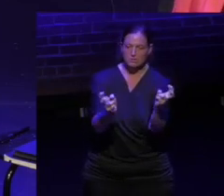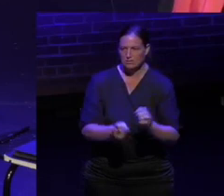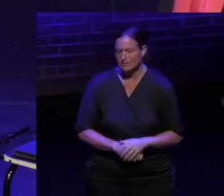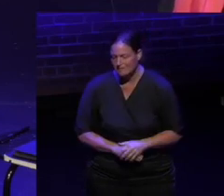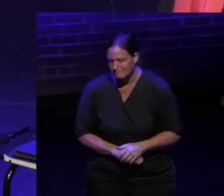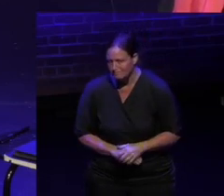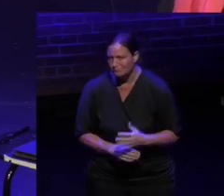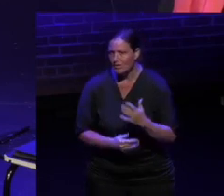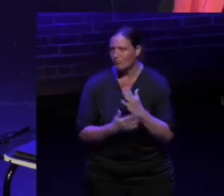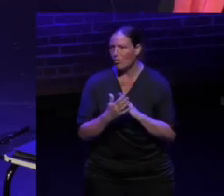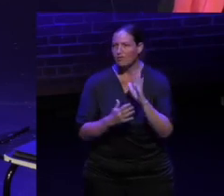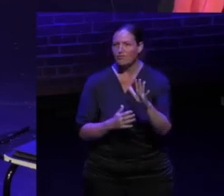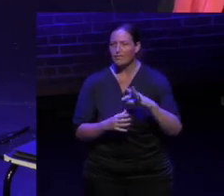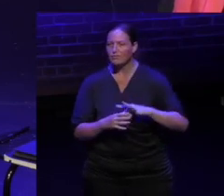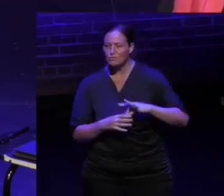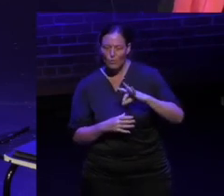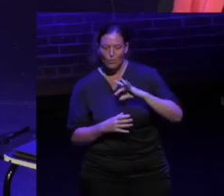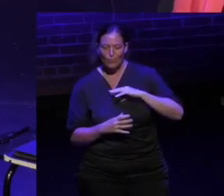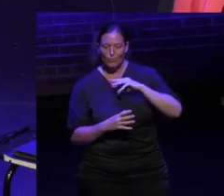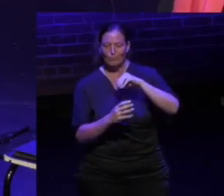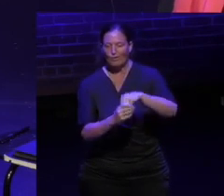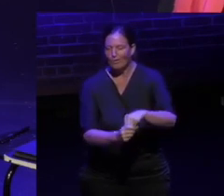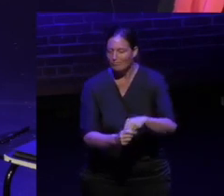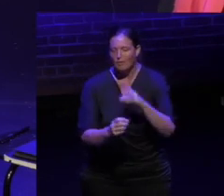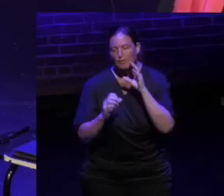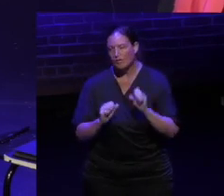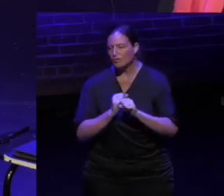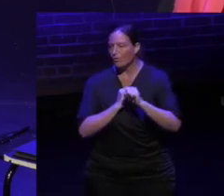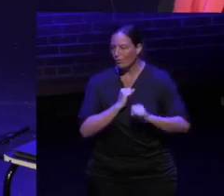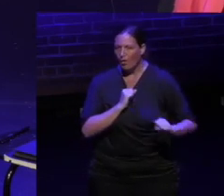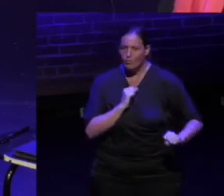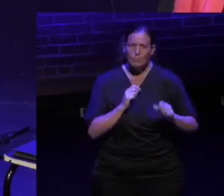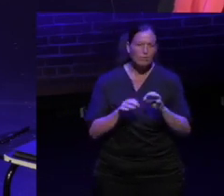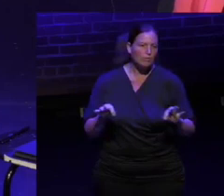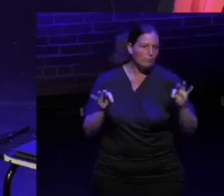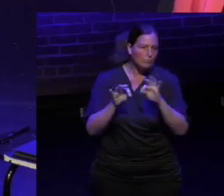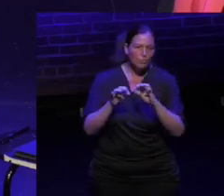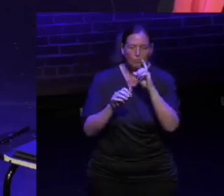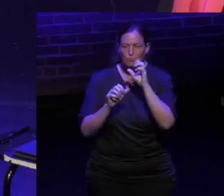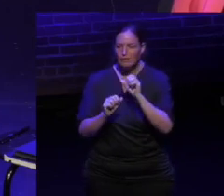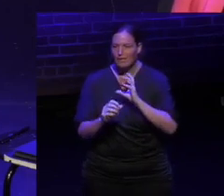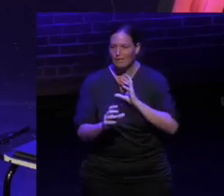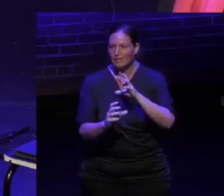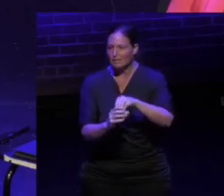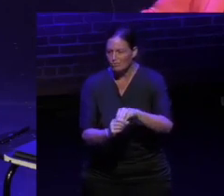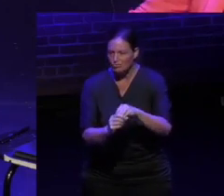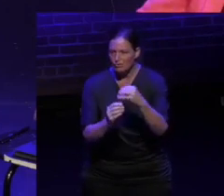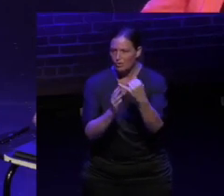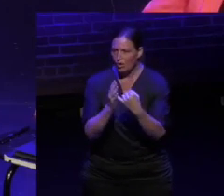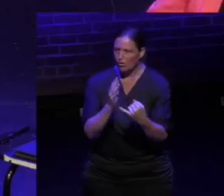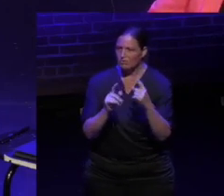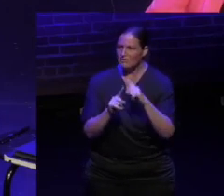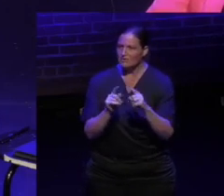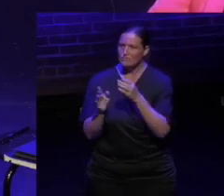soul, and it will help a lot. You know, I could go on, but another important way we can integrate arts into more